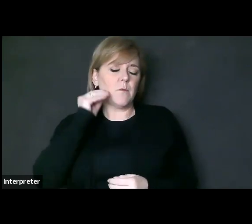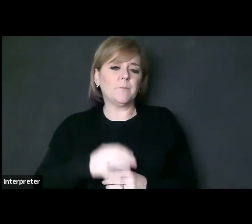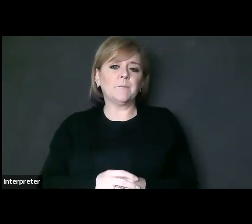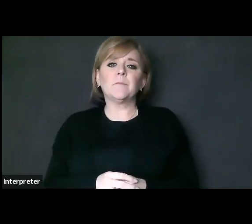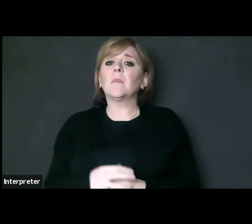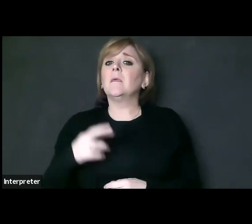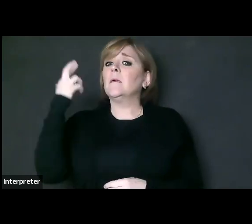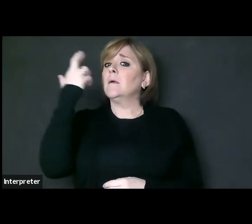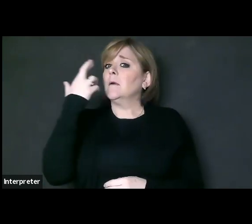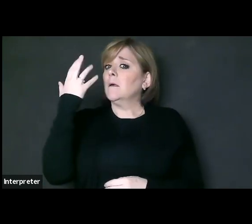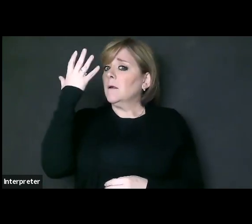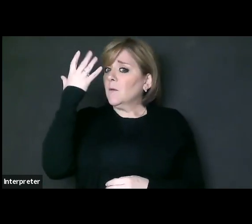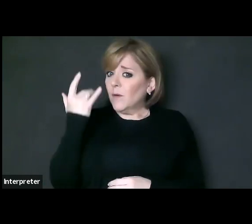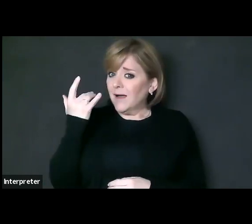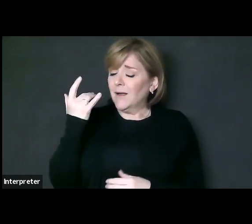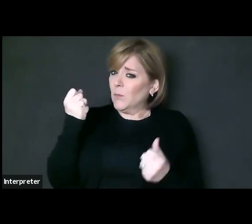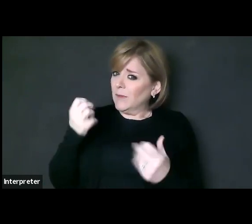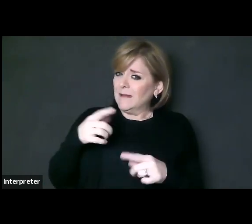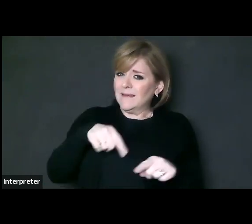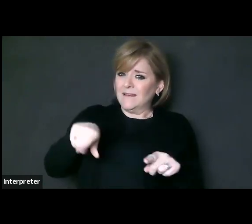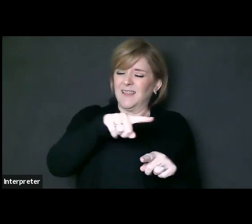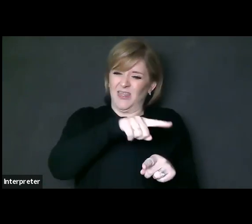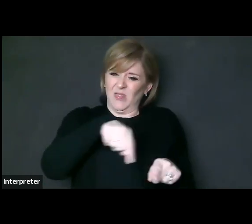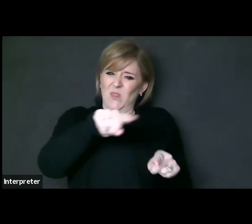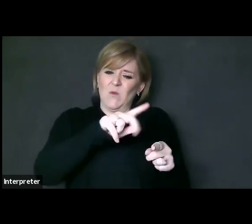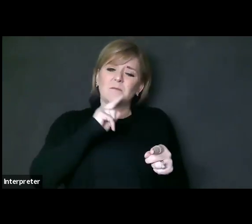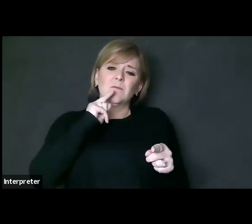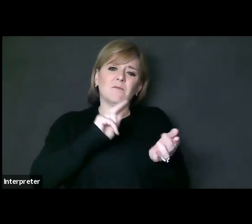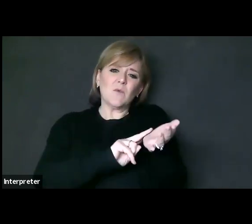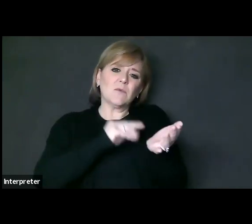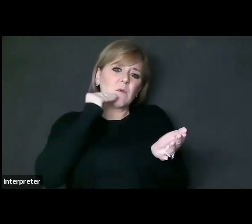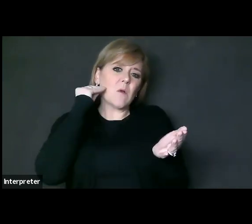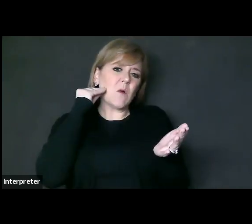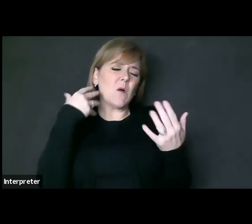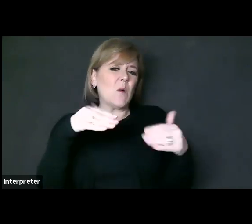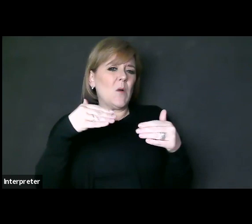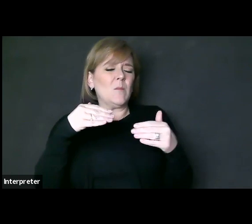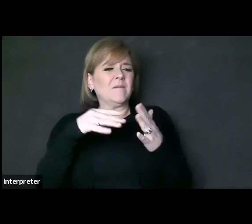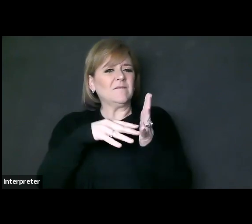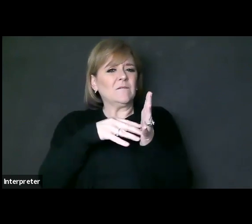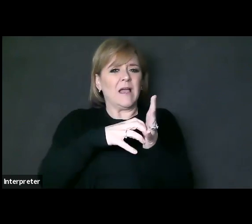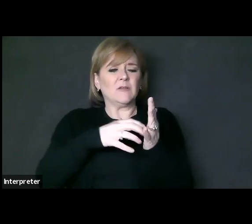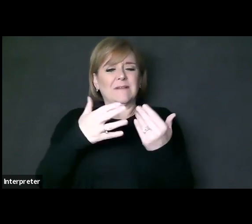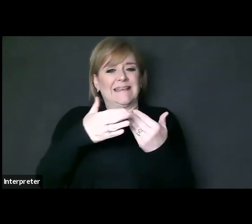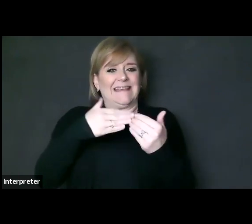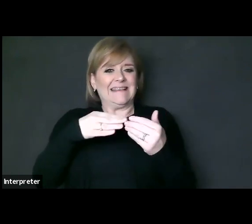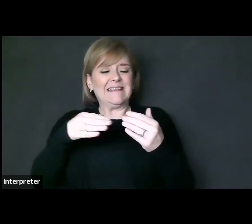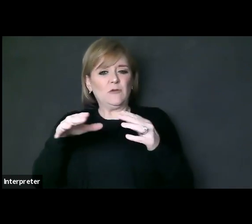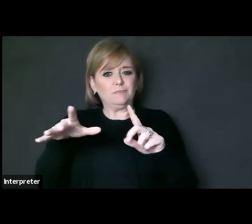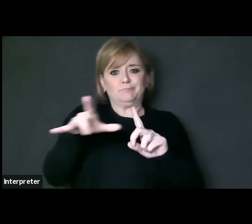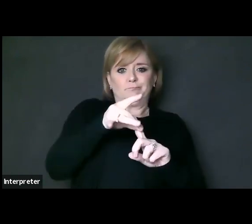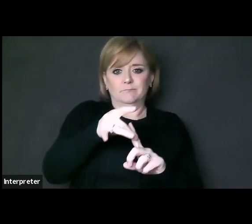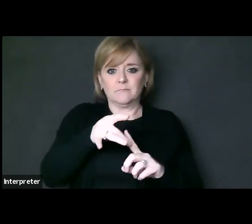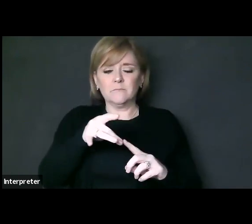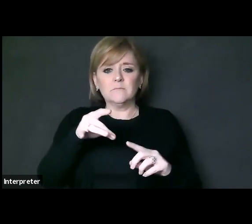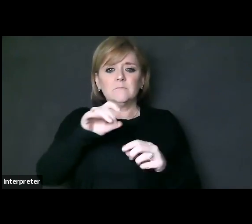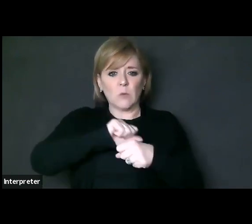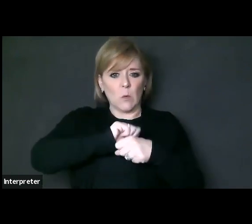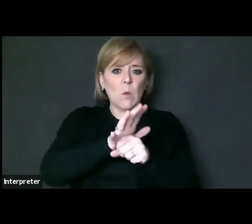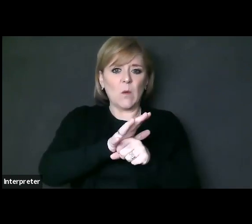because these individuals are at the greatest risk for severe medical complications if they are to become